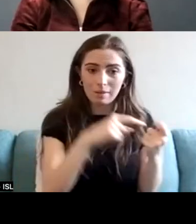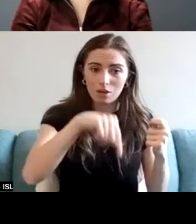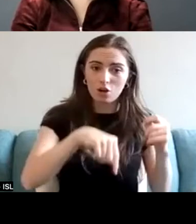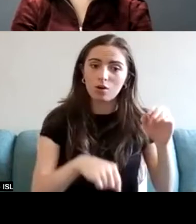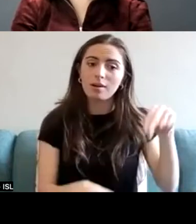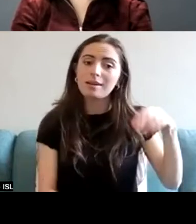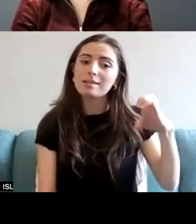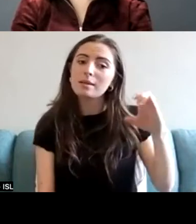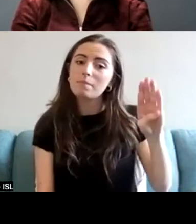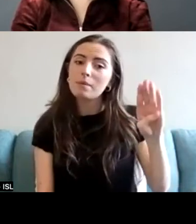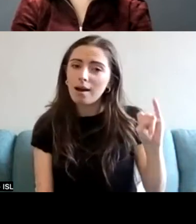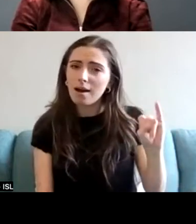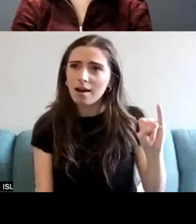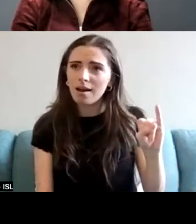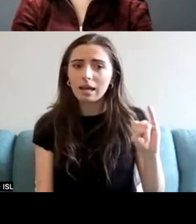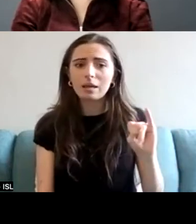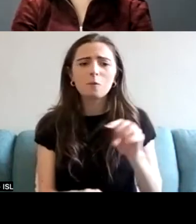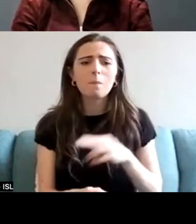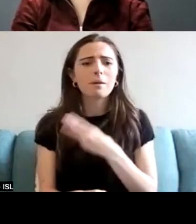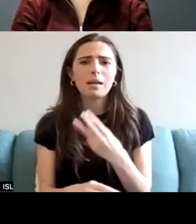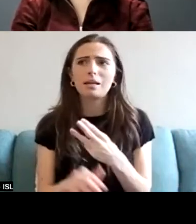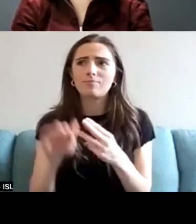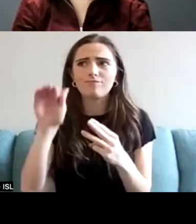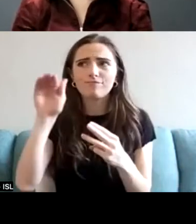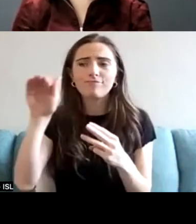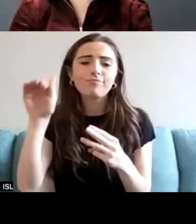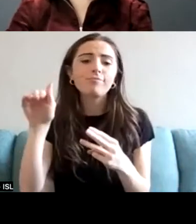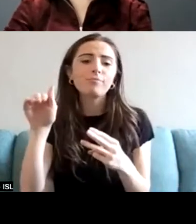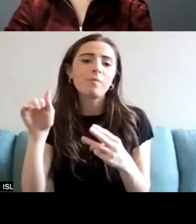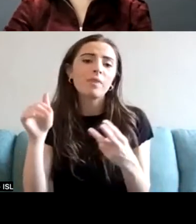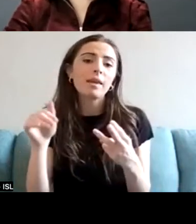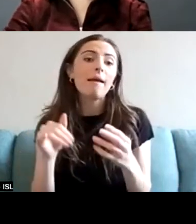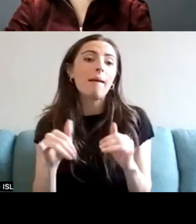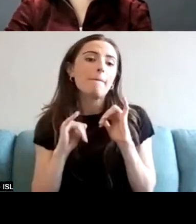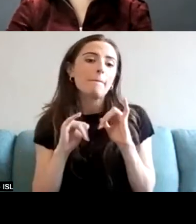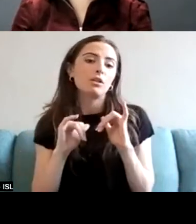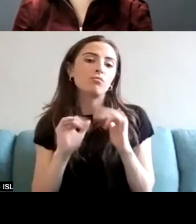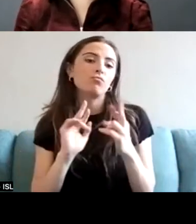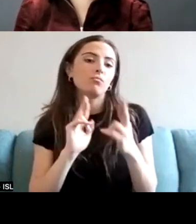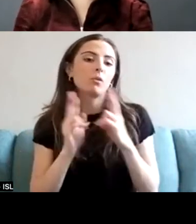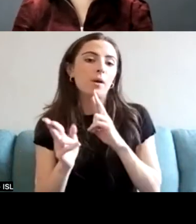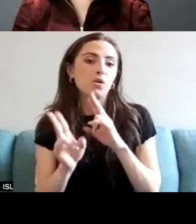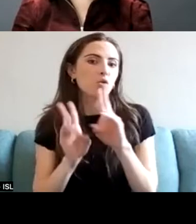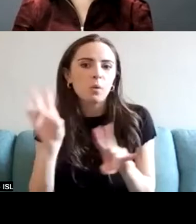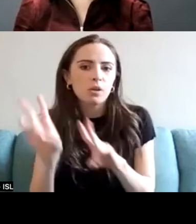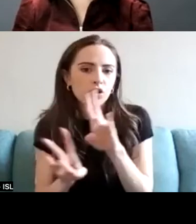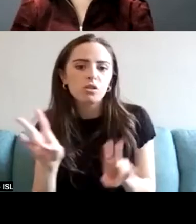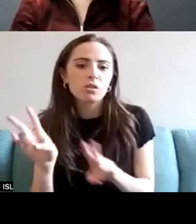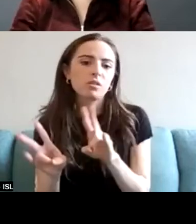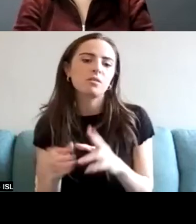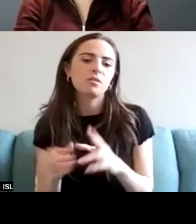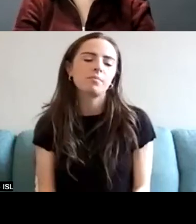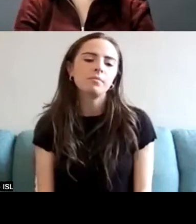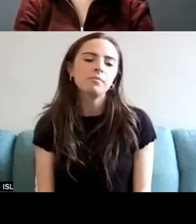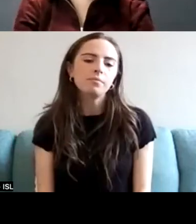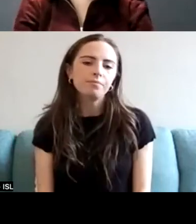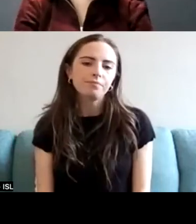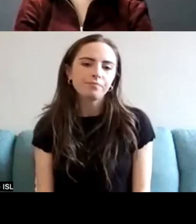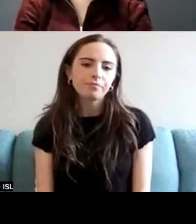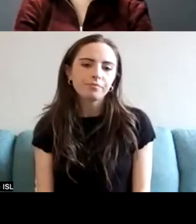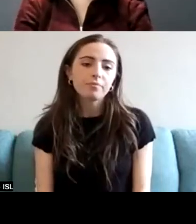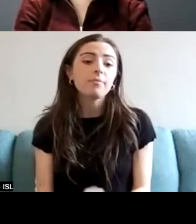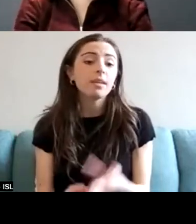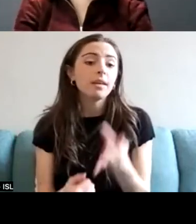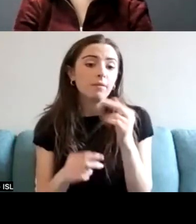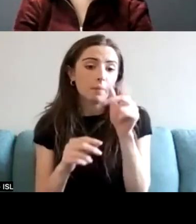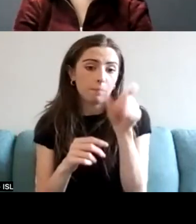that will be able to answer questions. And maybe if you have someone in an interview who might have a